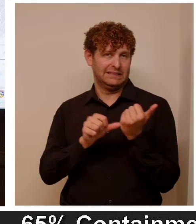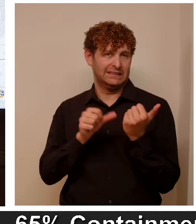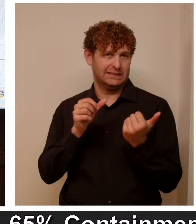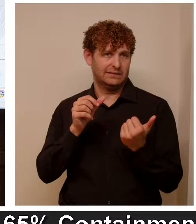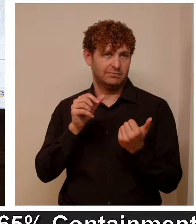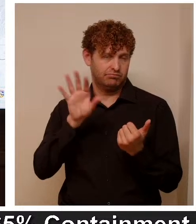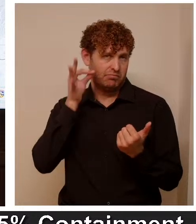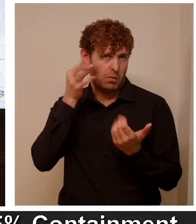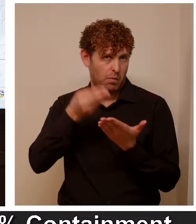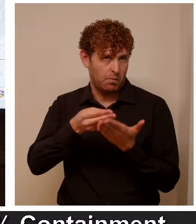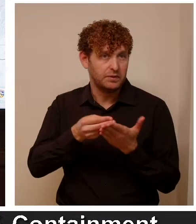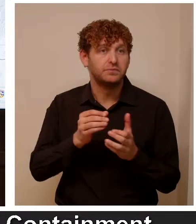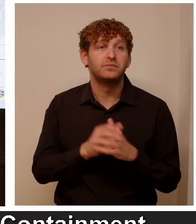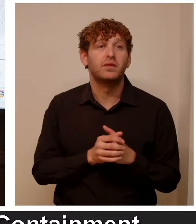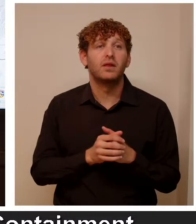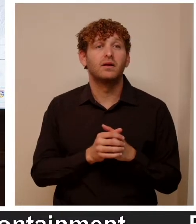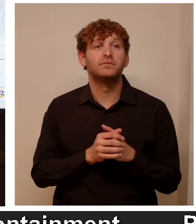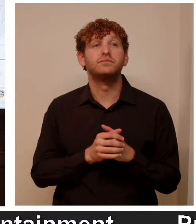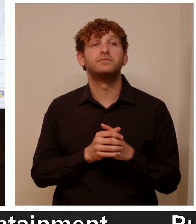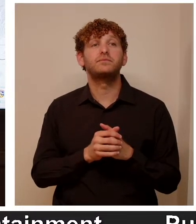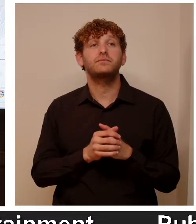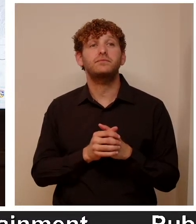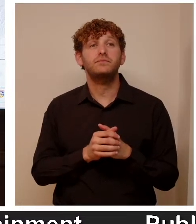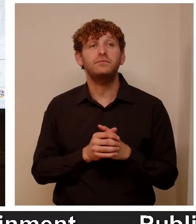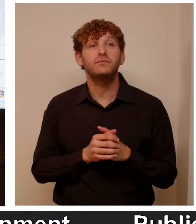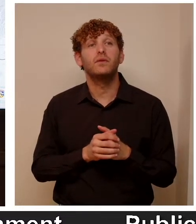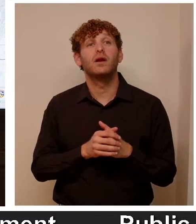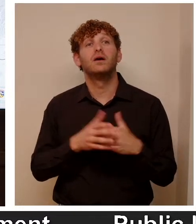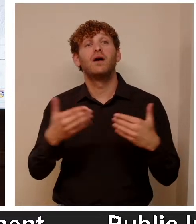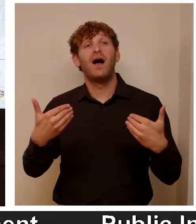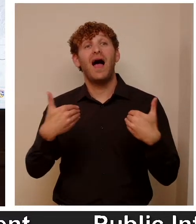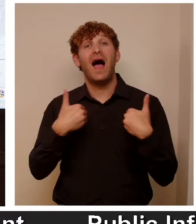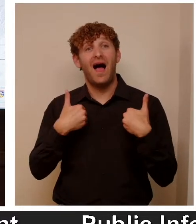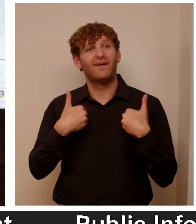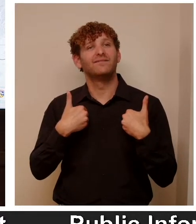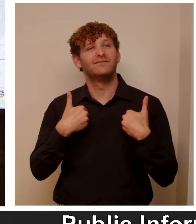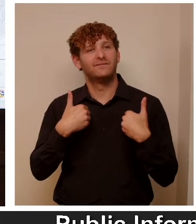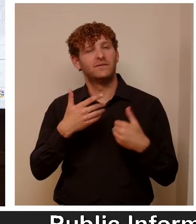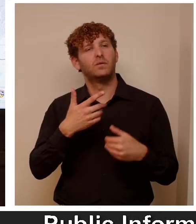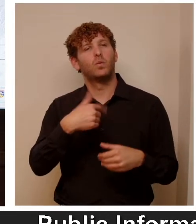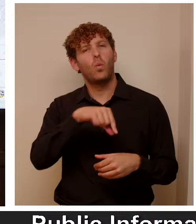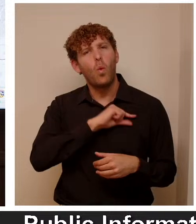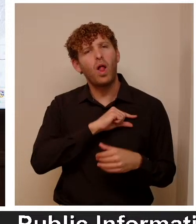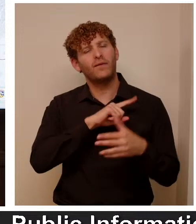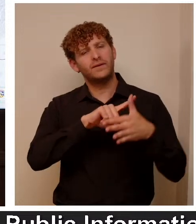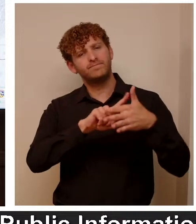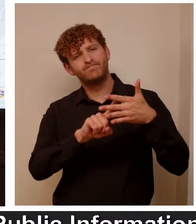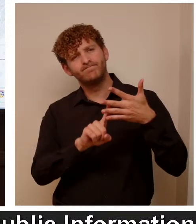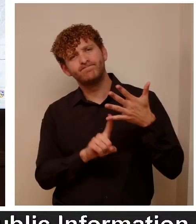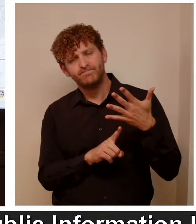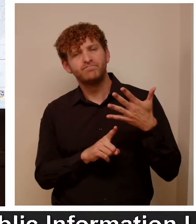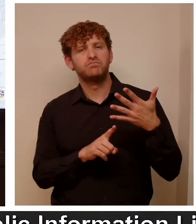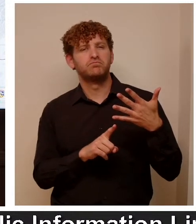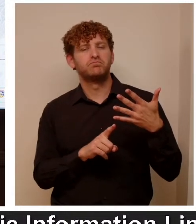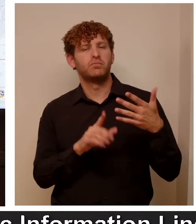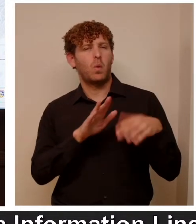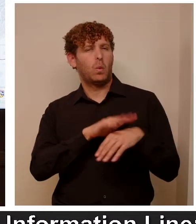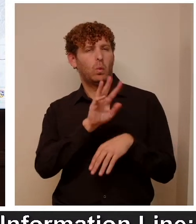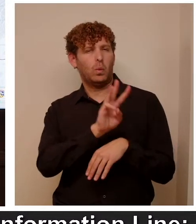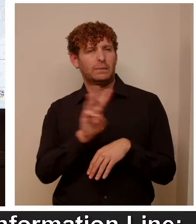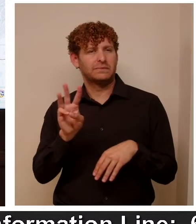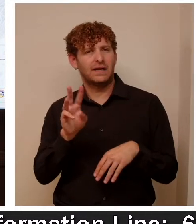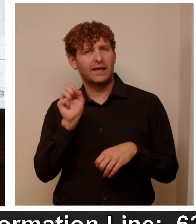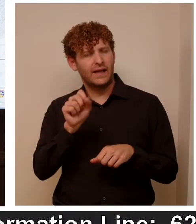They have the qualifications or eligibility requirements on their website. You can go see